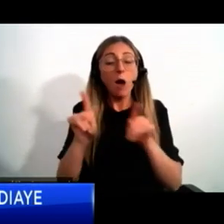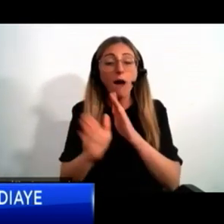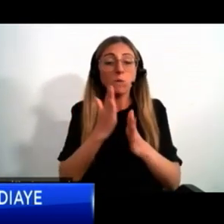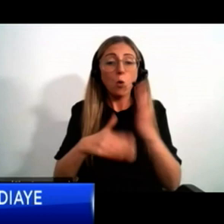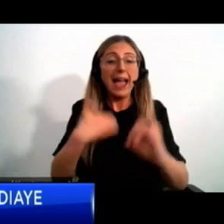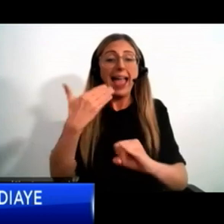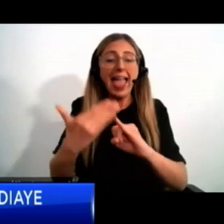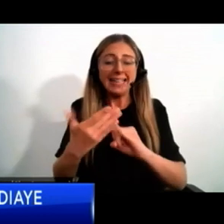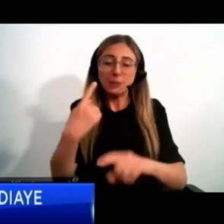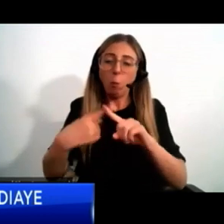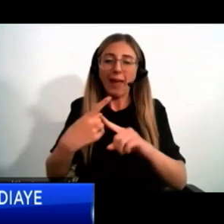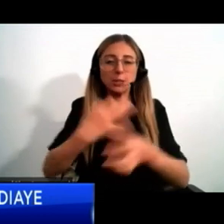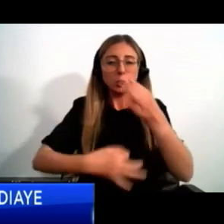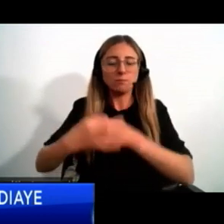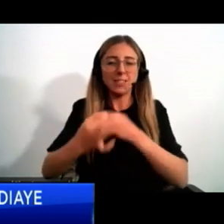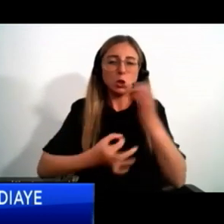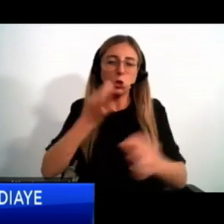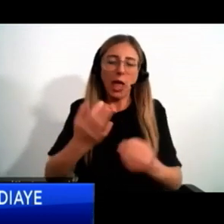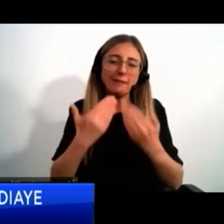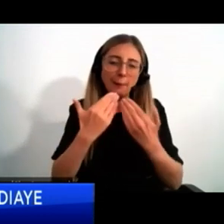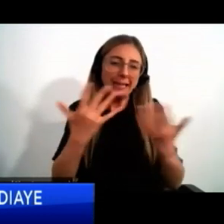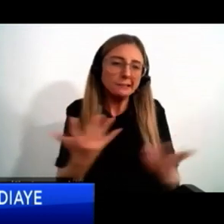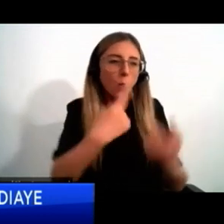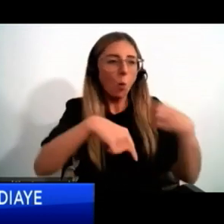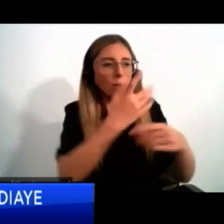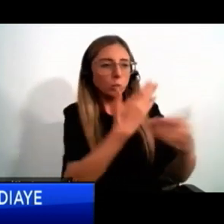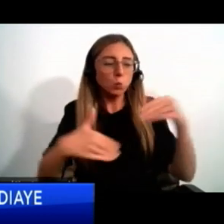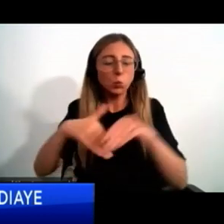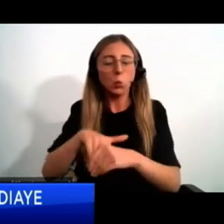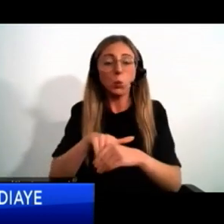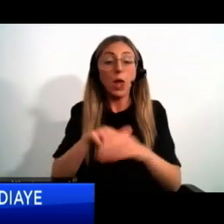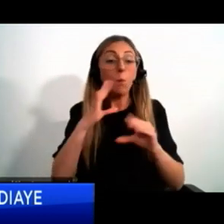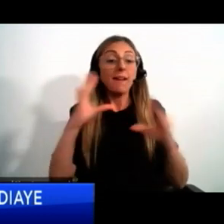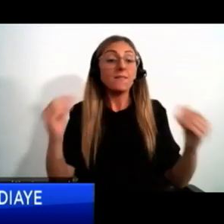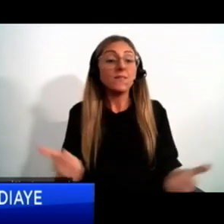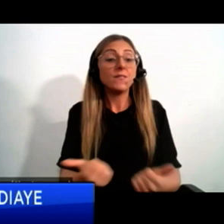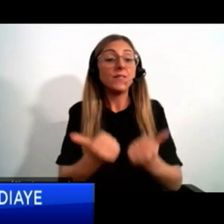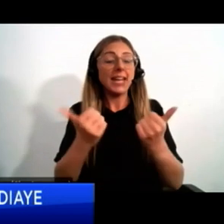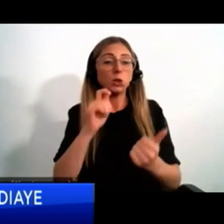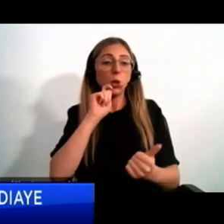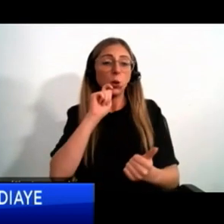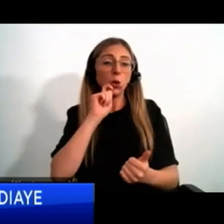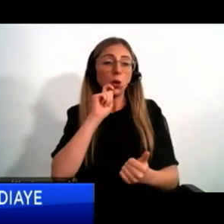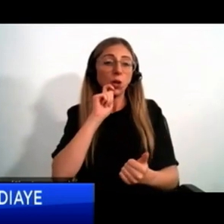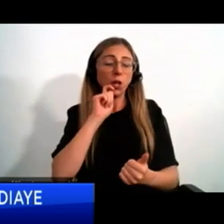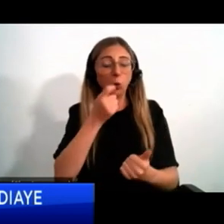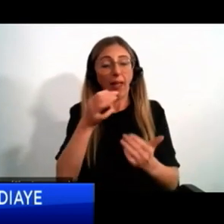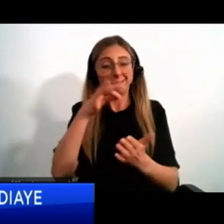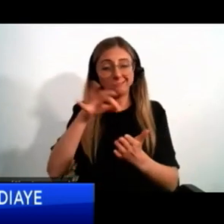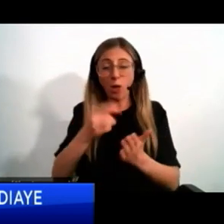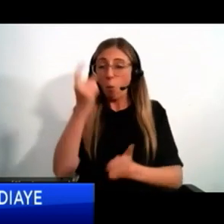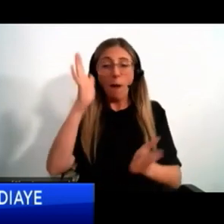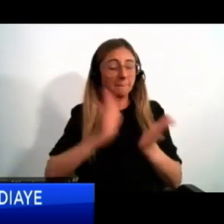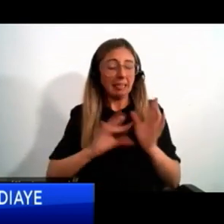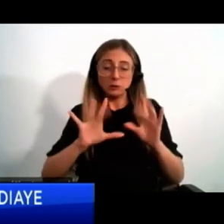a quick survey, which I'd like to implore you to please fill out. Once the event is over, you'll be served up that survey. Kindly fill it out, it'll take you just